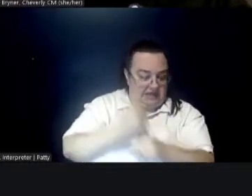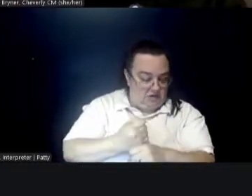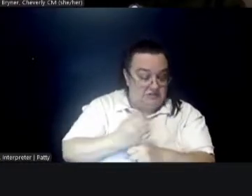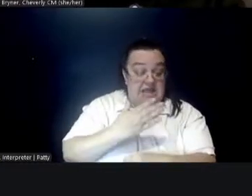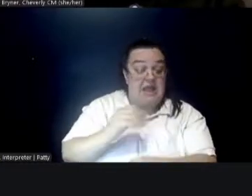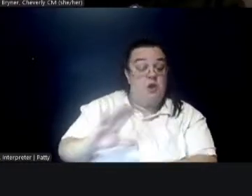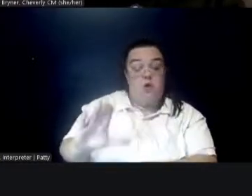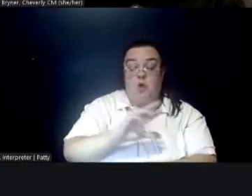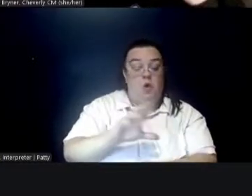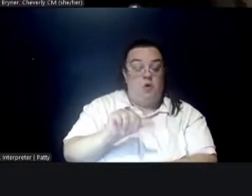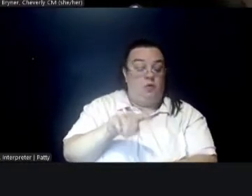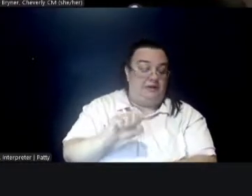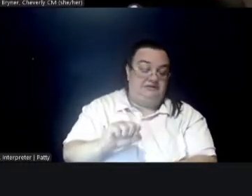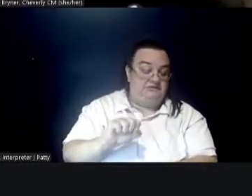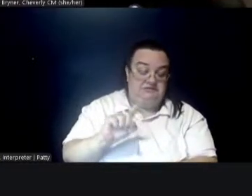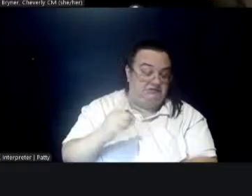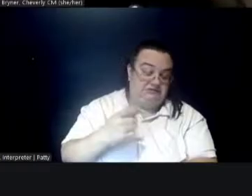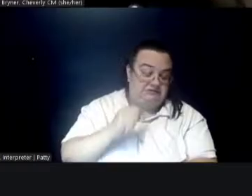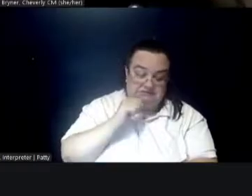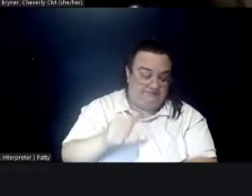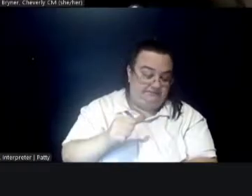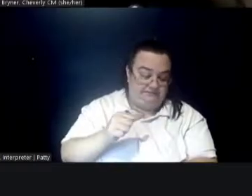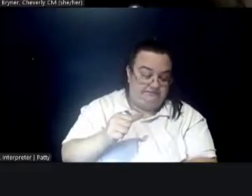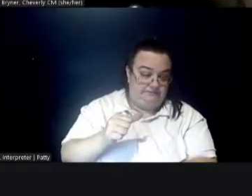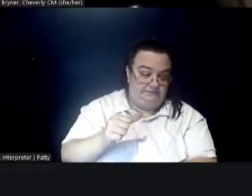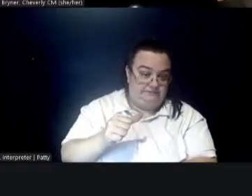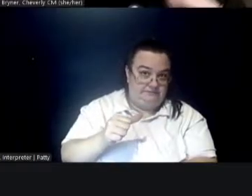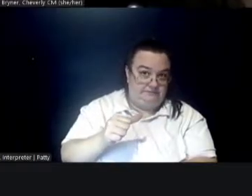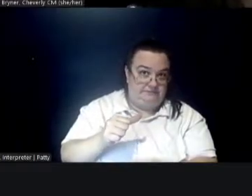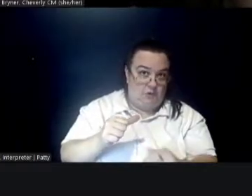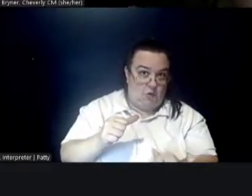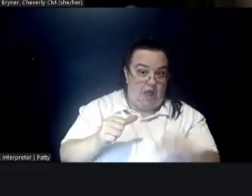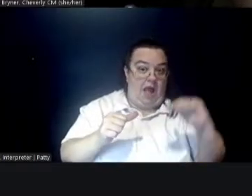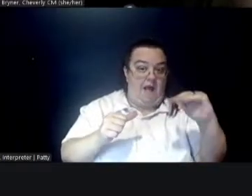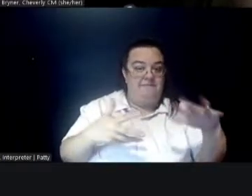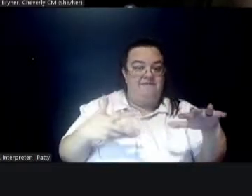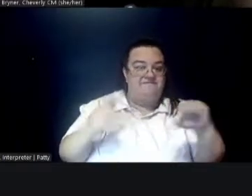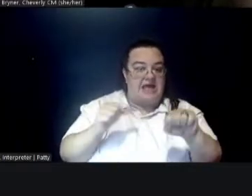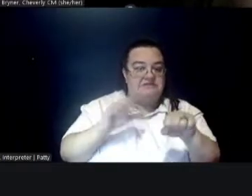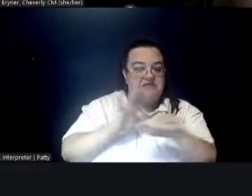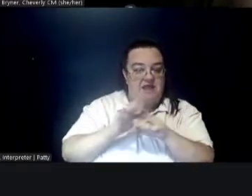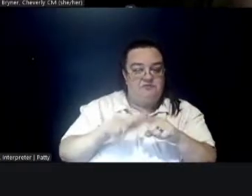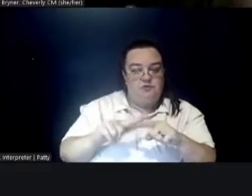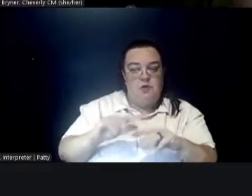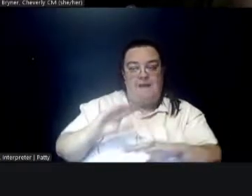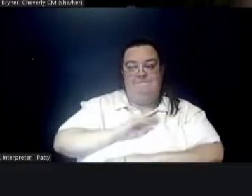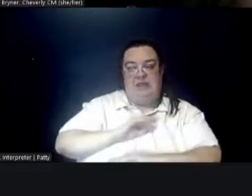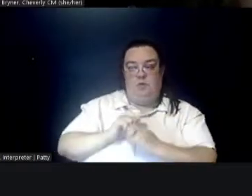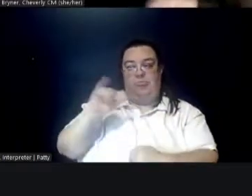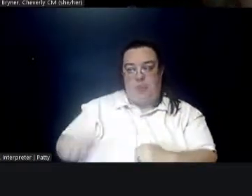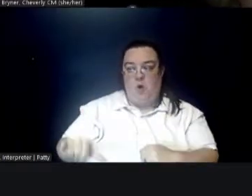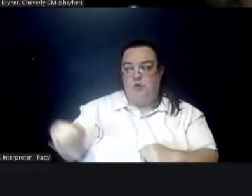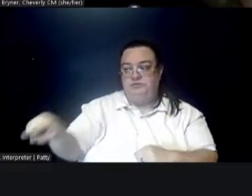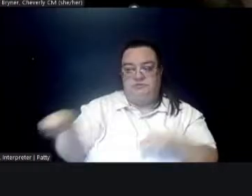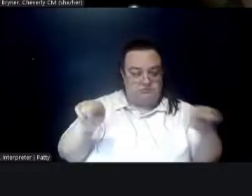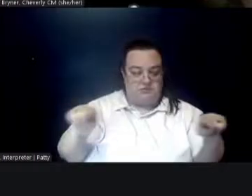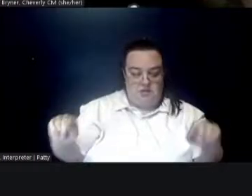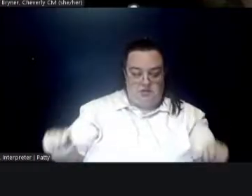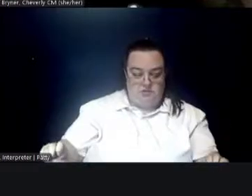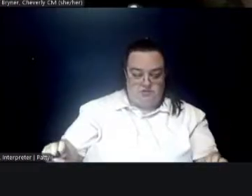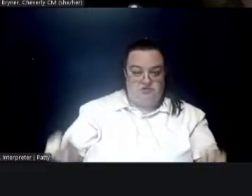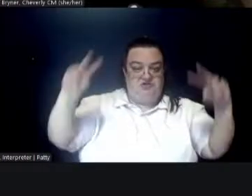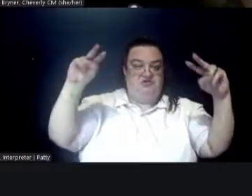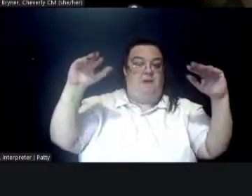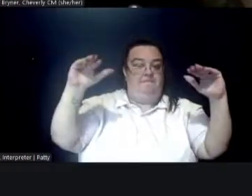rates just aren't coming up fast enough to keep up with those particular jumps. Thank